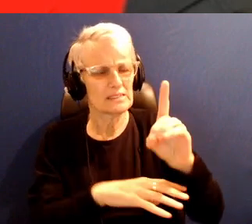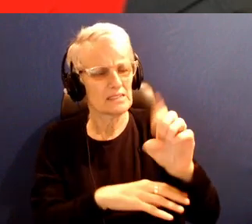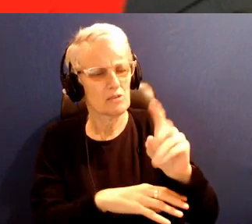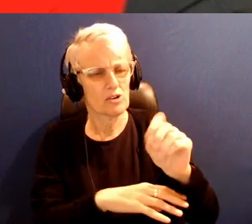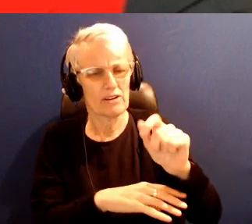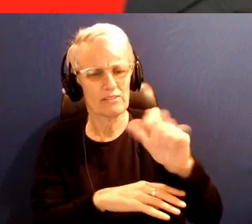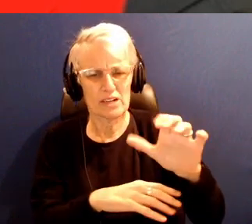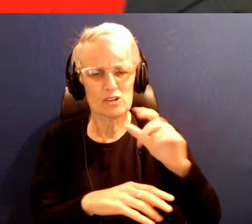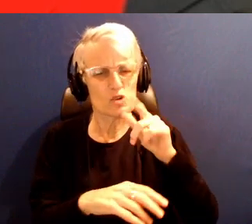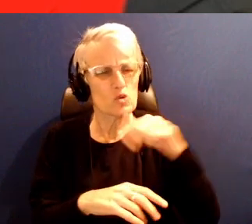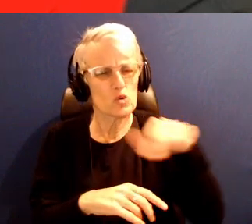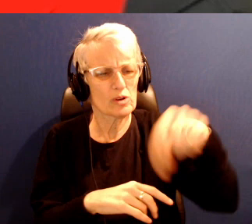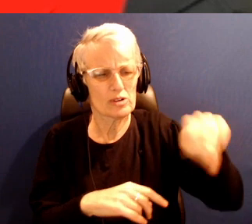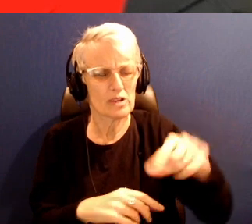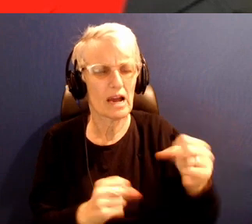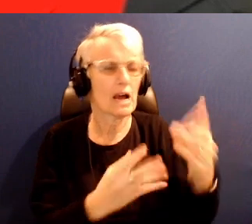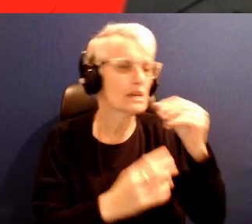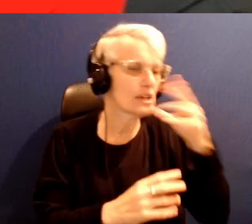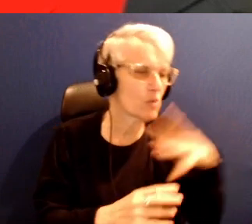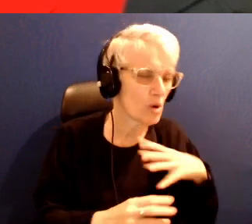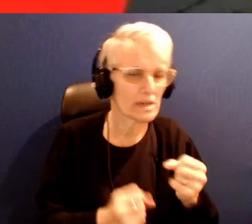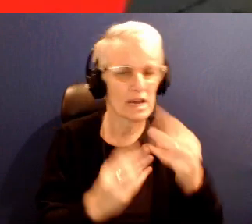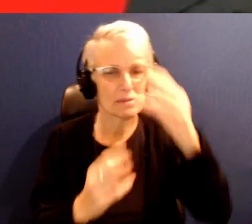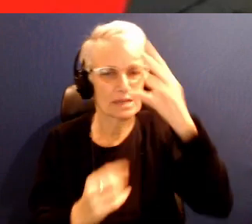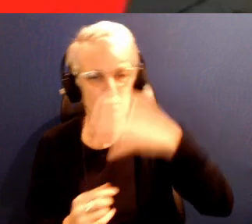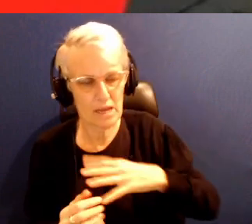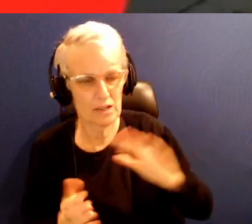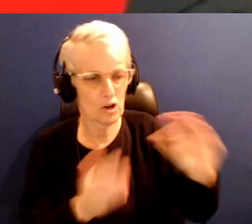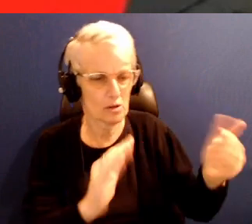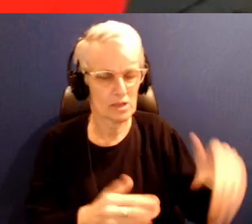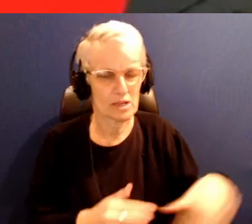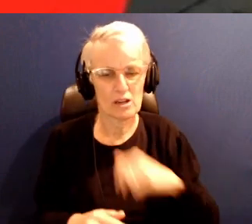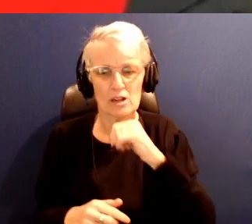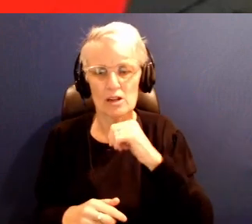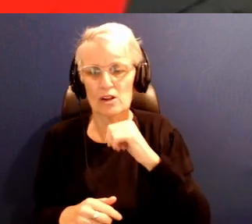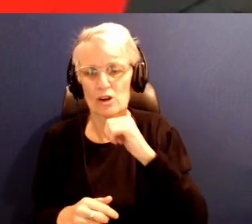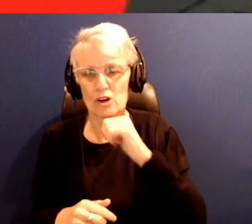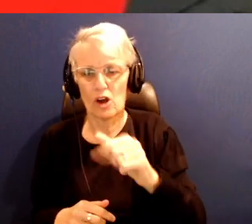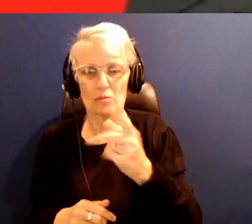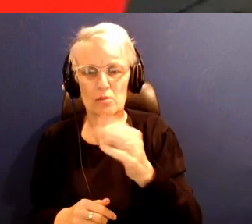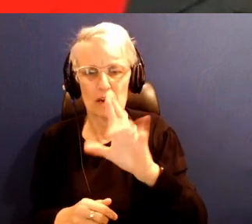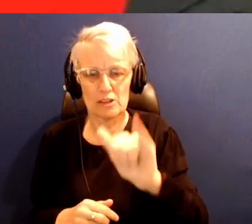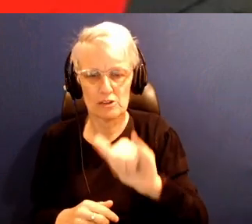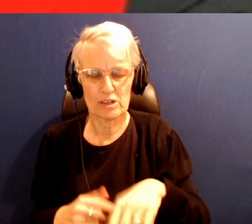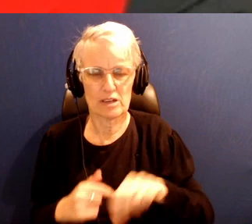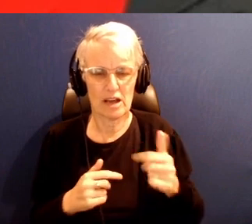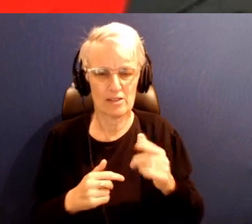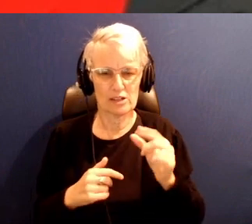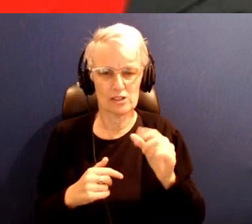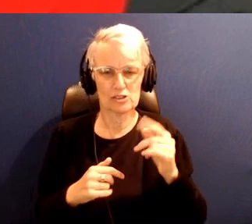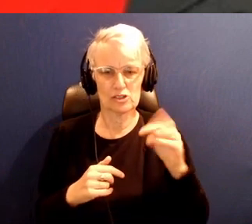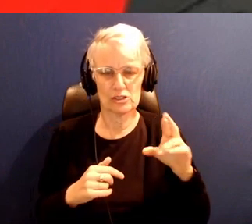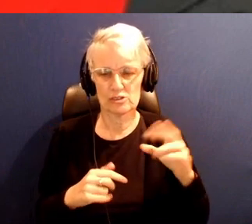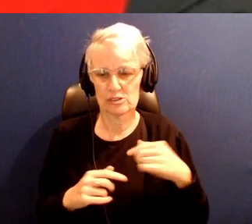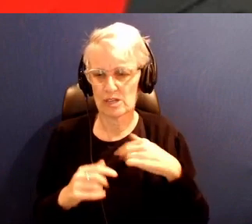targeted youth. For example, the ratio of women to men to non-binary persons and other genders. How